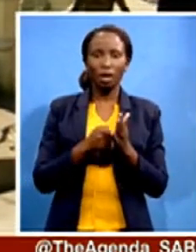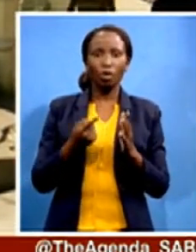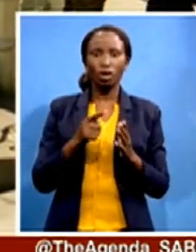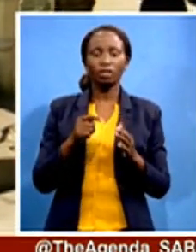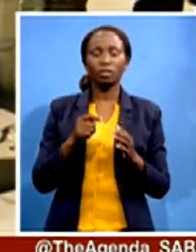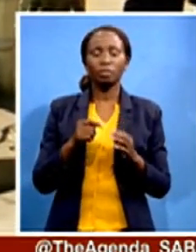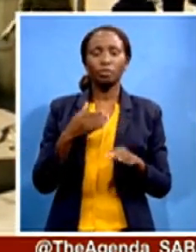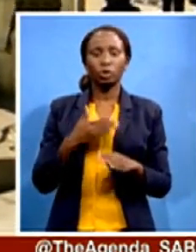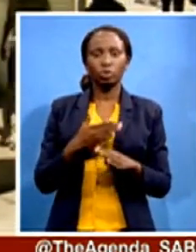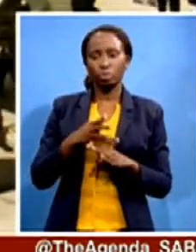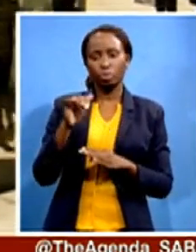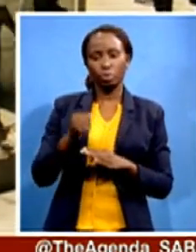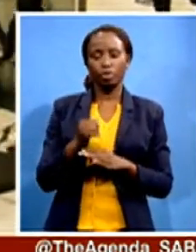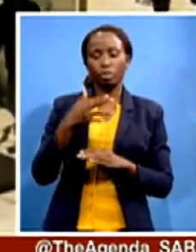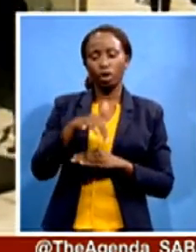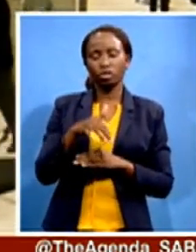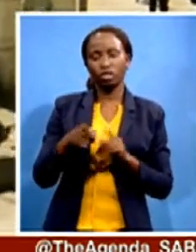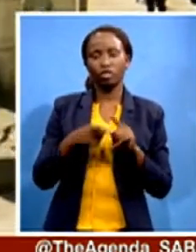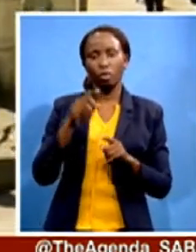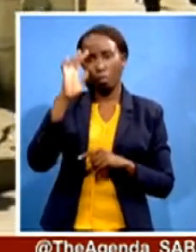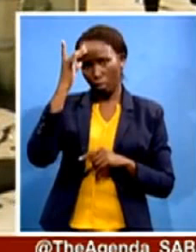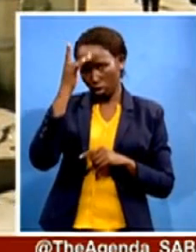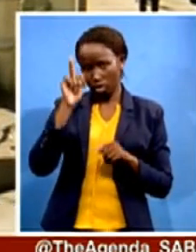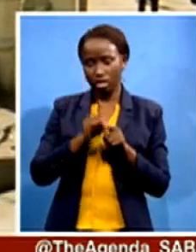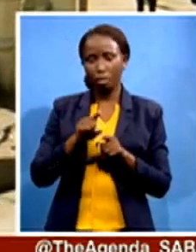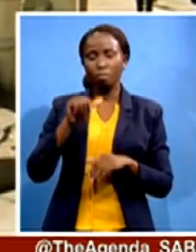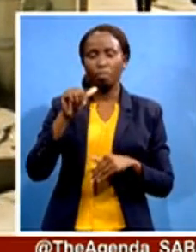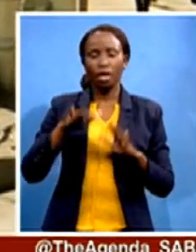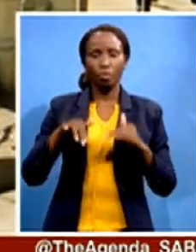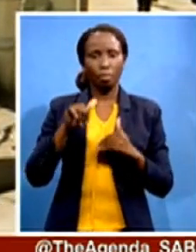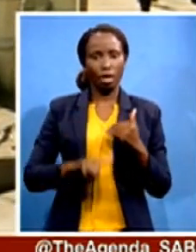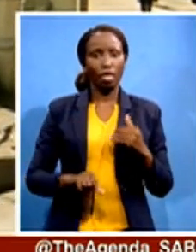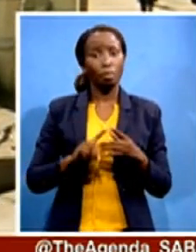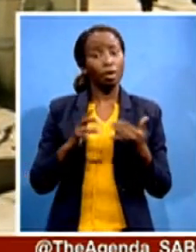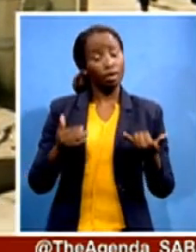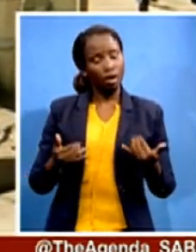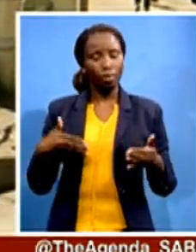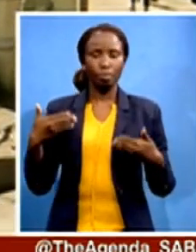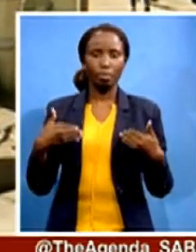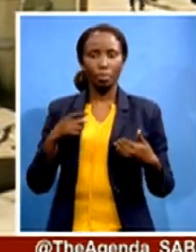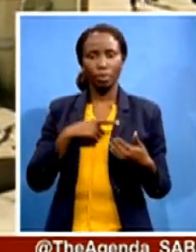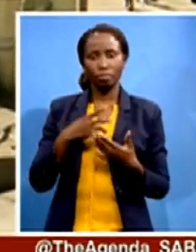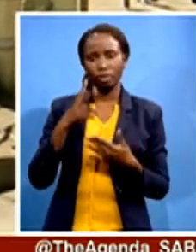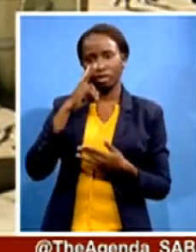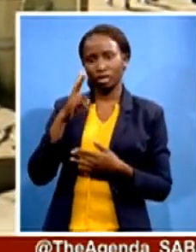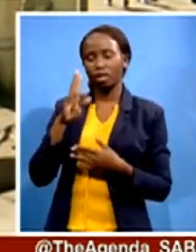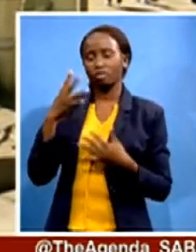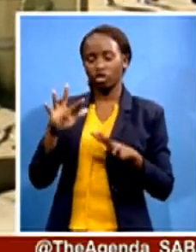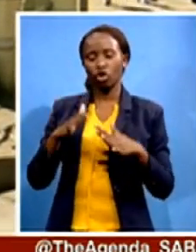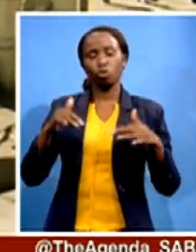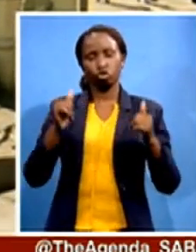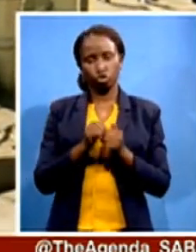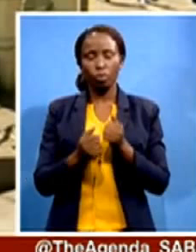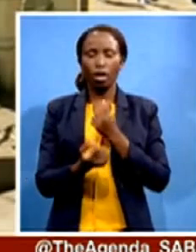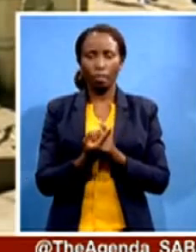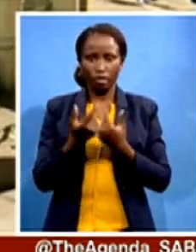terms of loading allowances. But now at least I'm glad there's a bit of there were workshops that were being organized by the university for financial